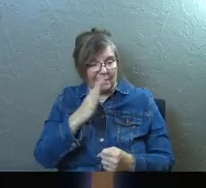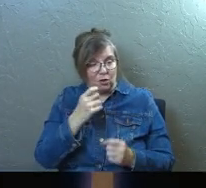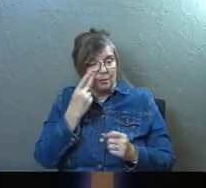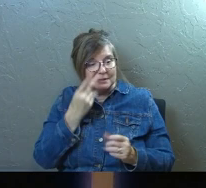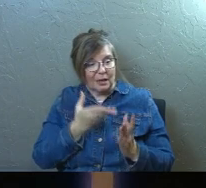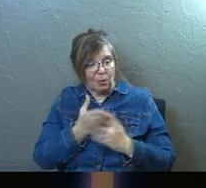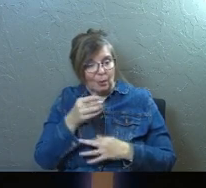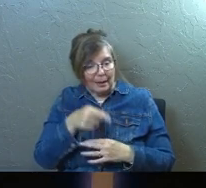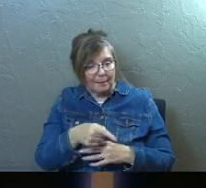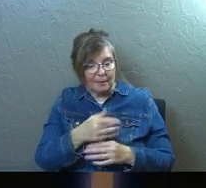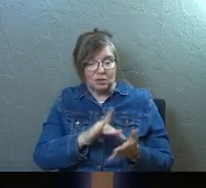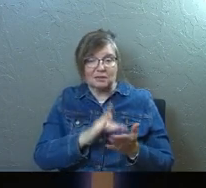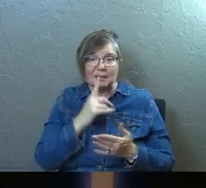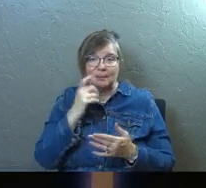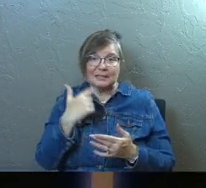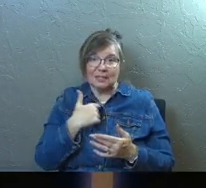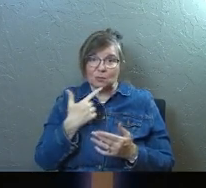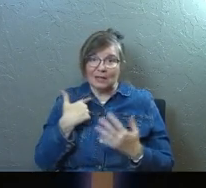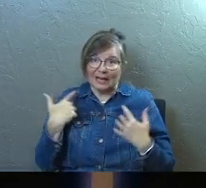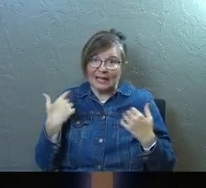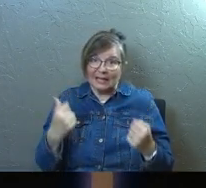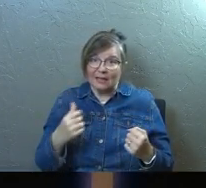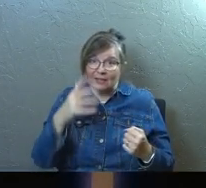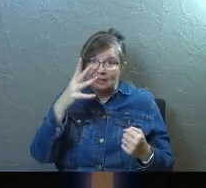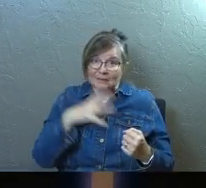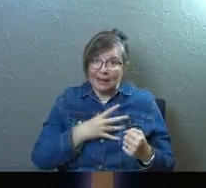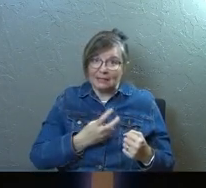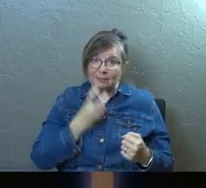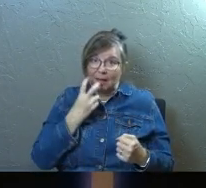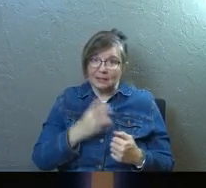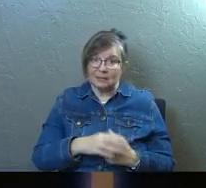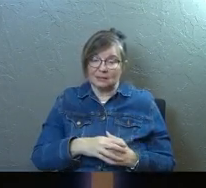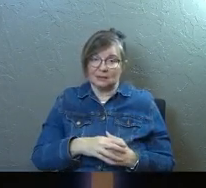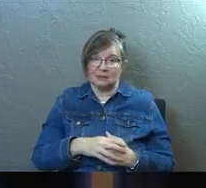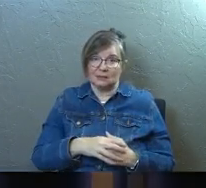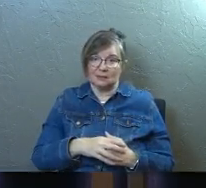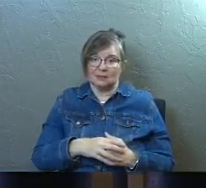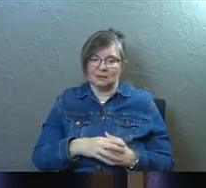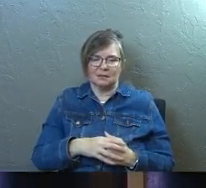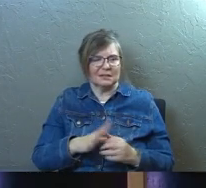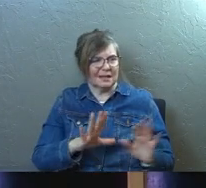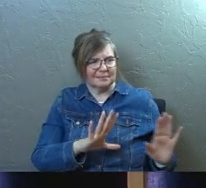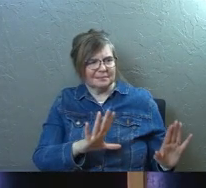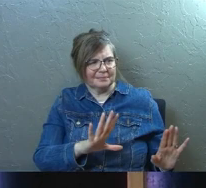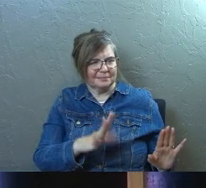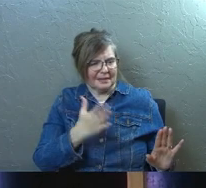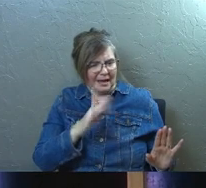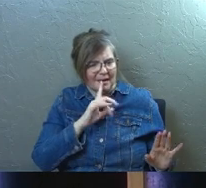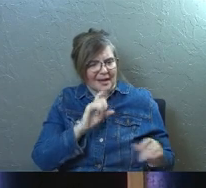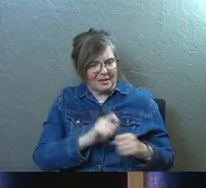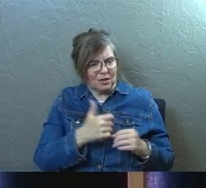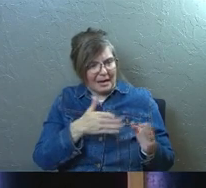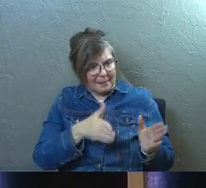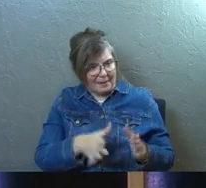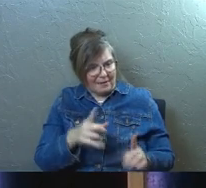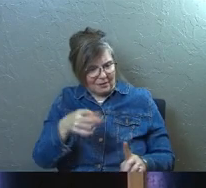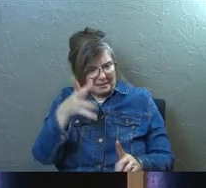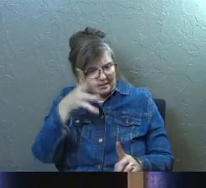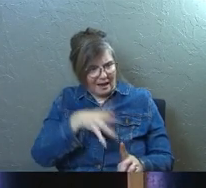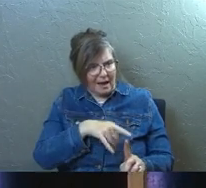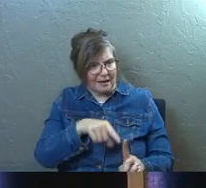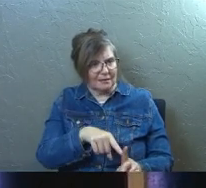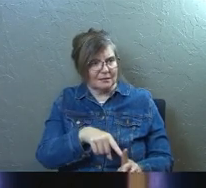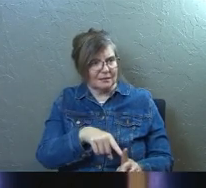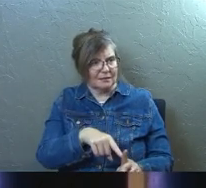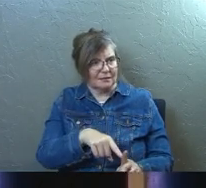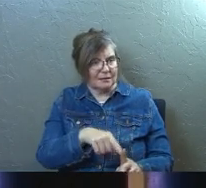seen in him. And Jesus said this because he was about to heal this man's blindness. And he was like, no, God actually had a plan for this